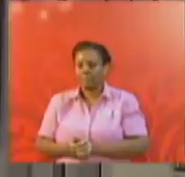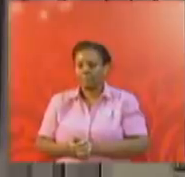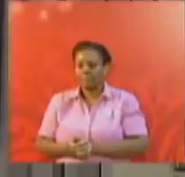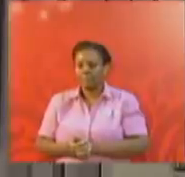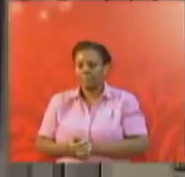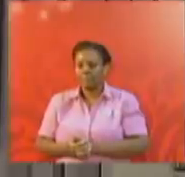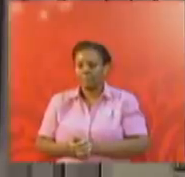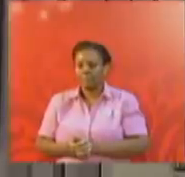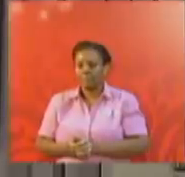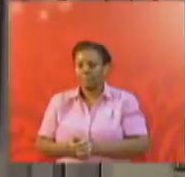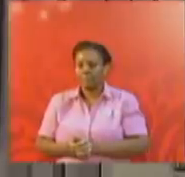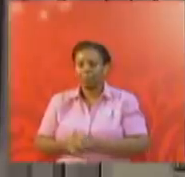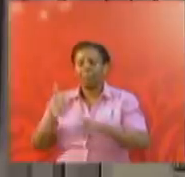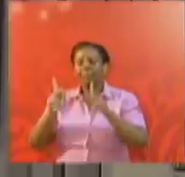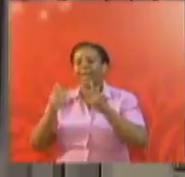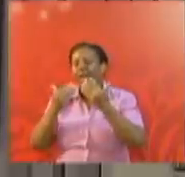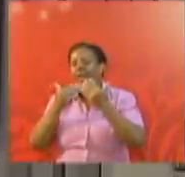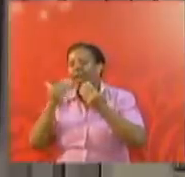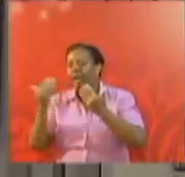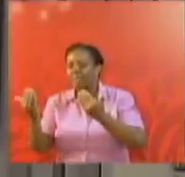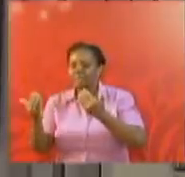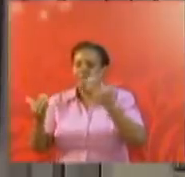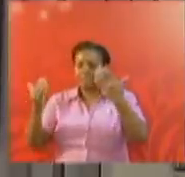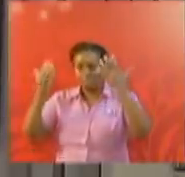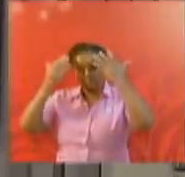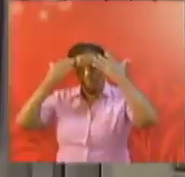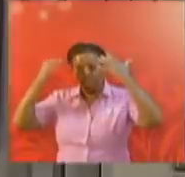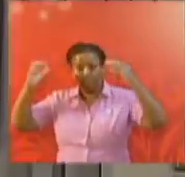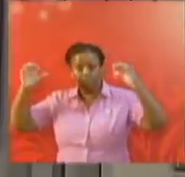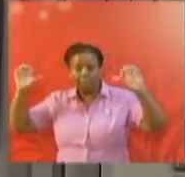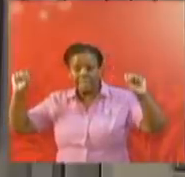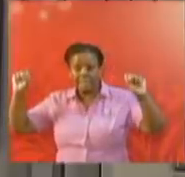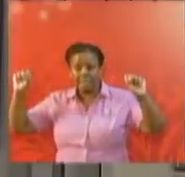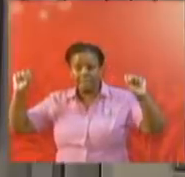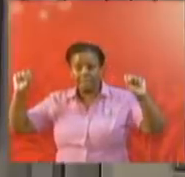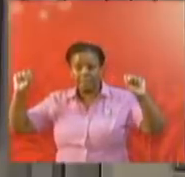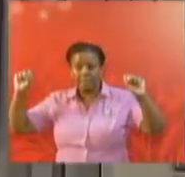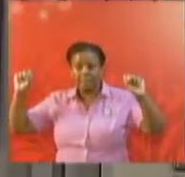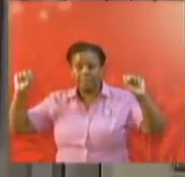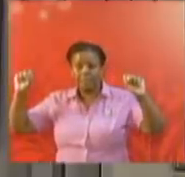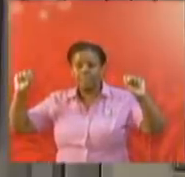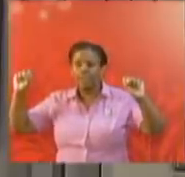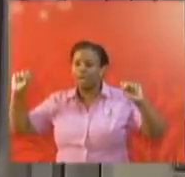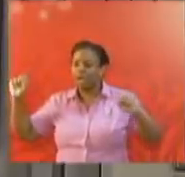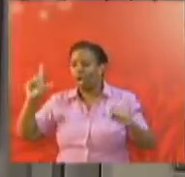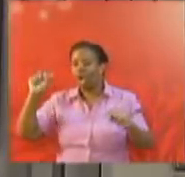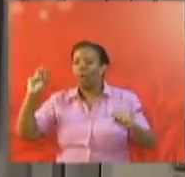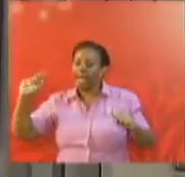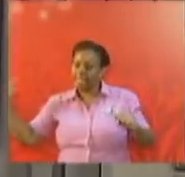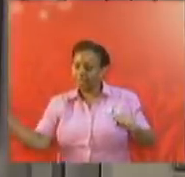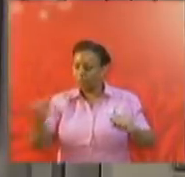came from the president of the Lawn Tennis Association that will govern